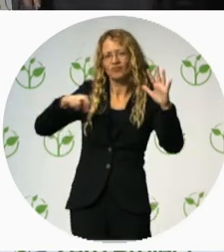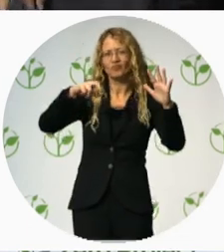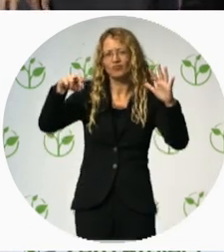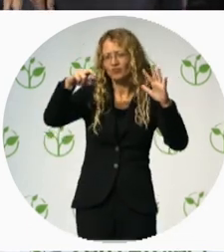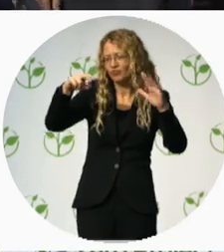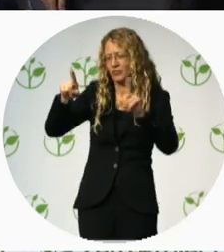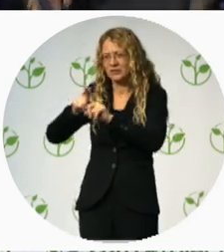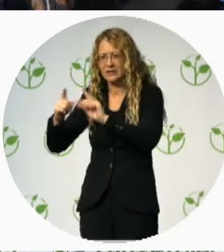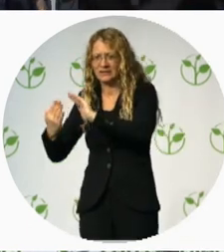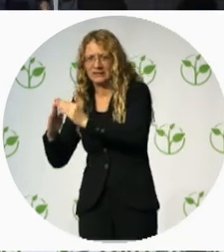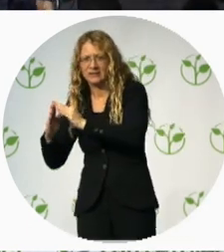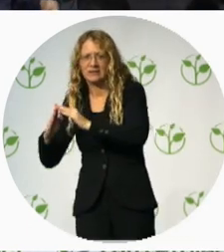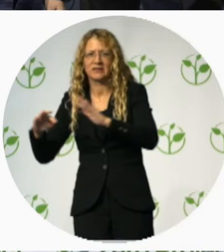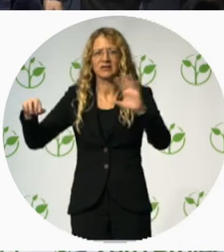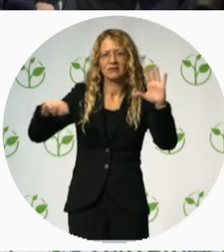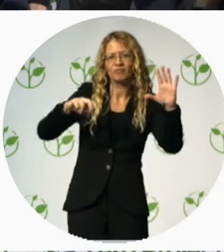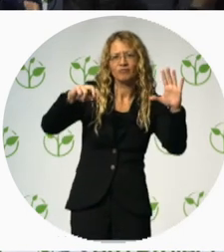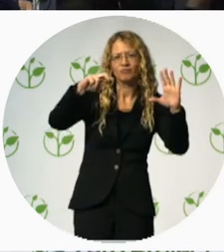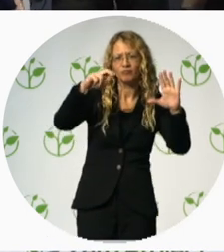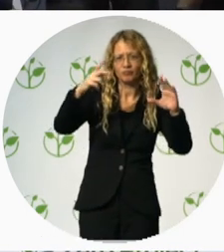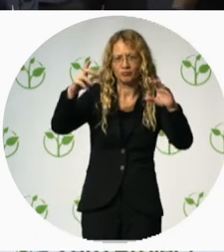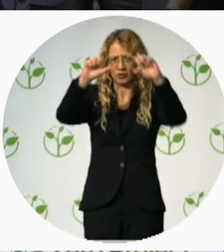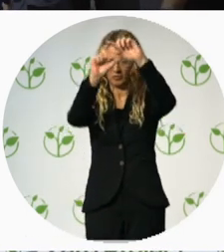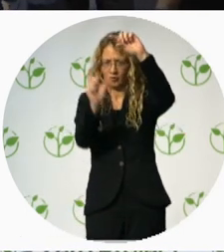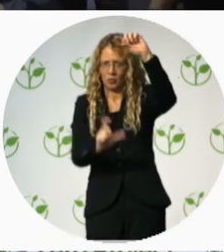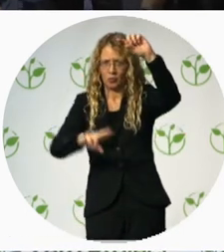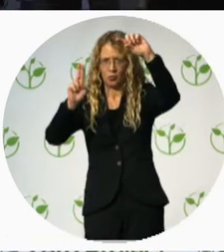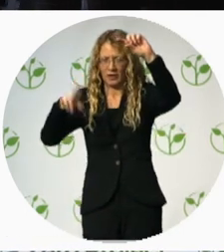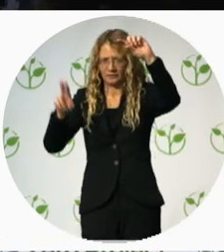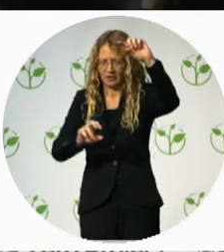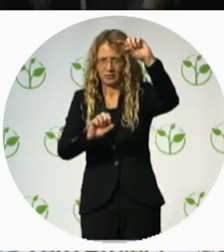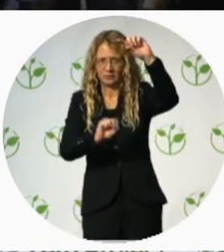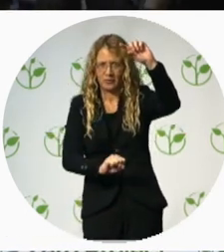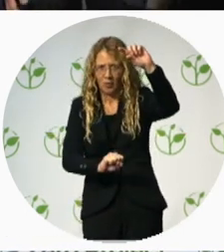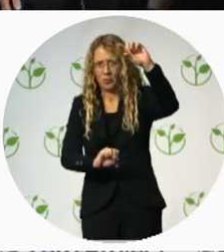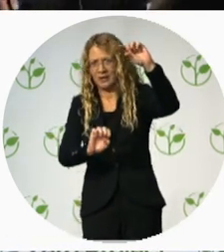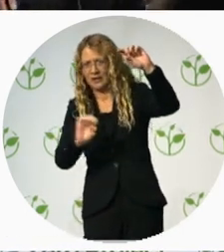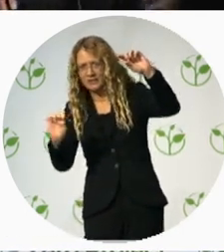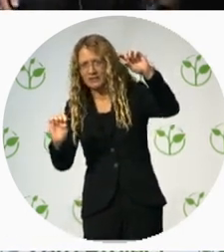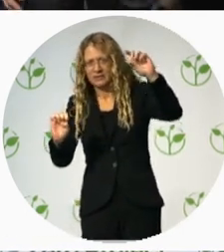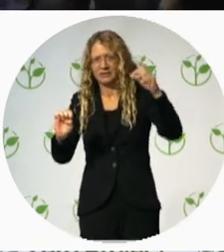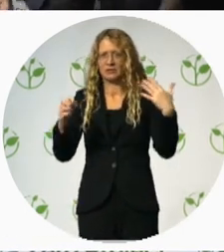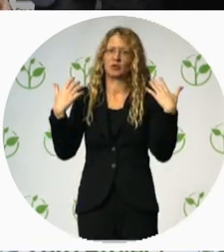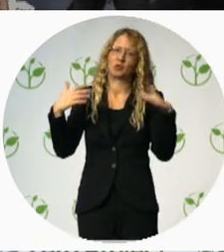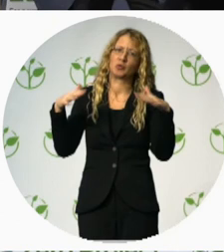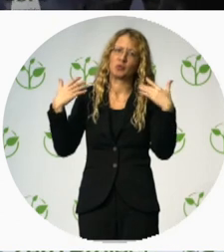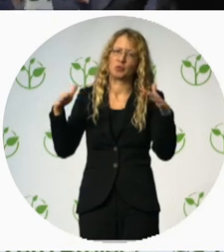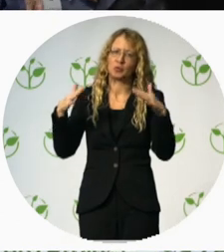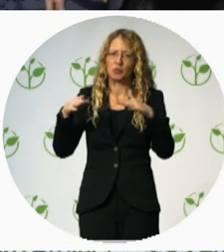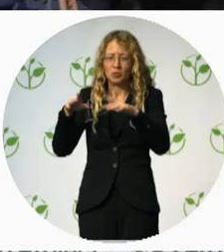located in southeast Norway. Currently, 12 of the 18 municipalities have at least one footpath installed, and there are plans for the other